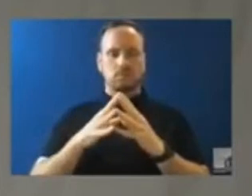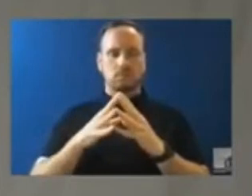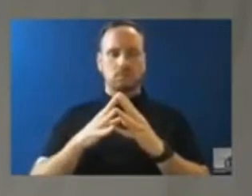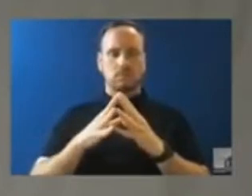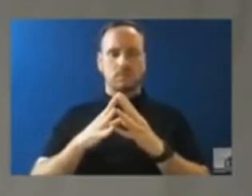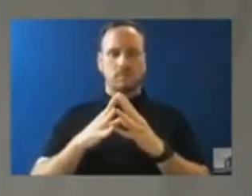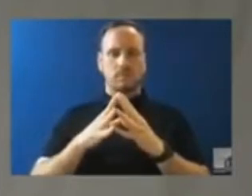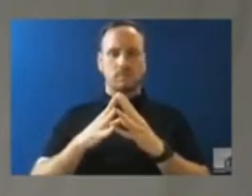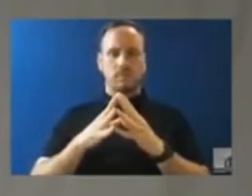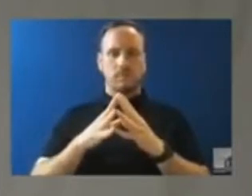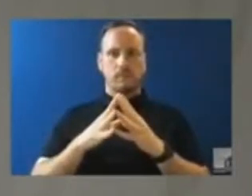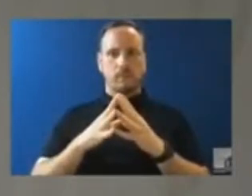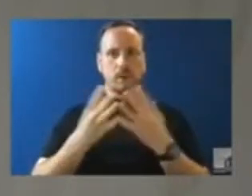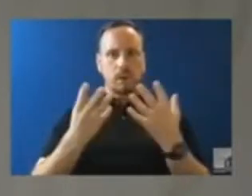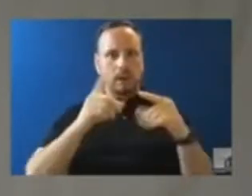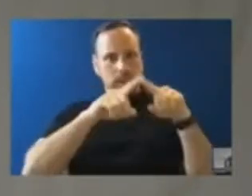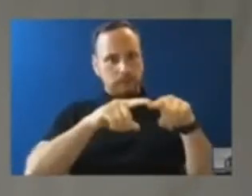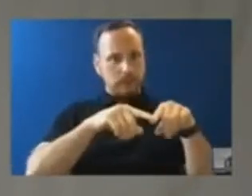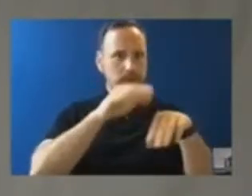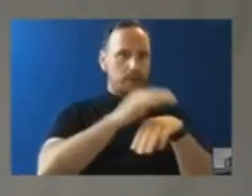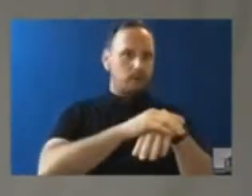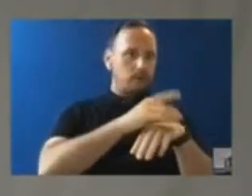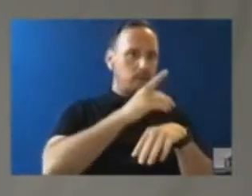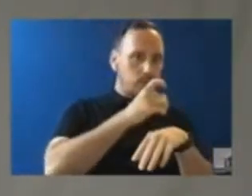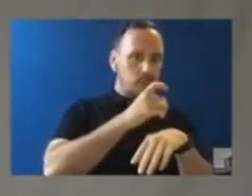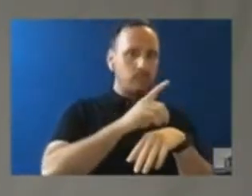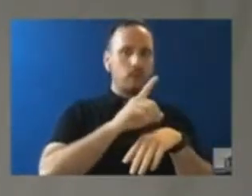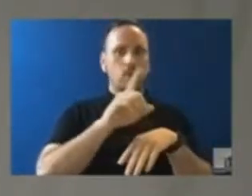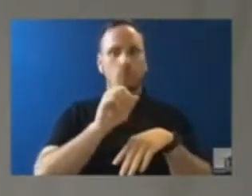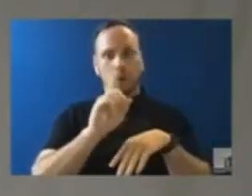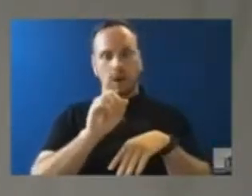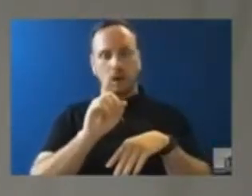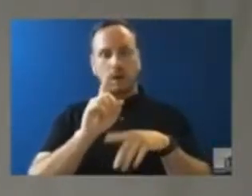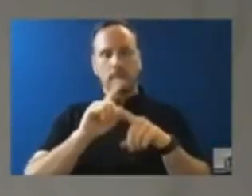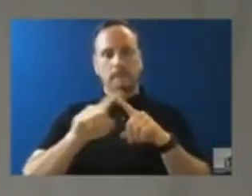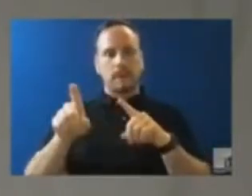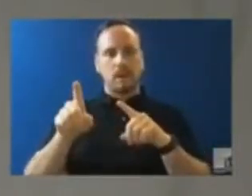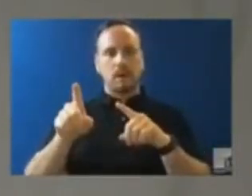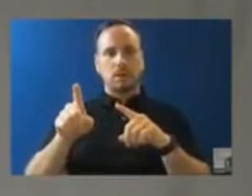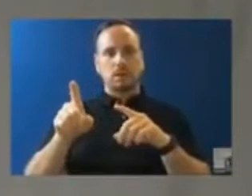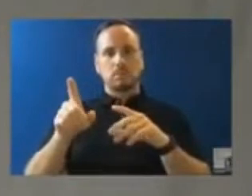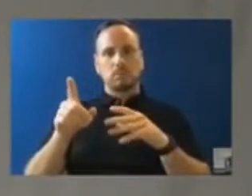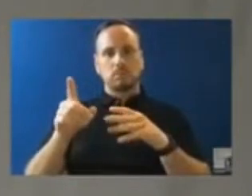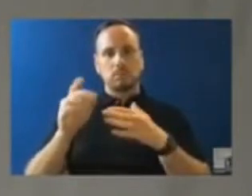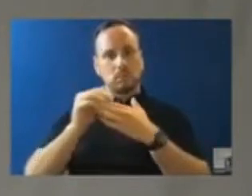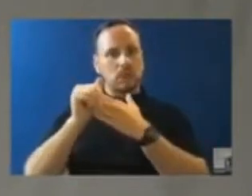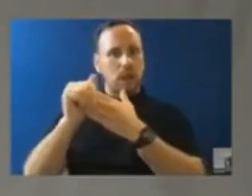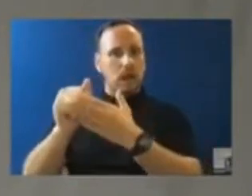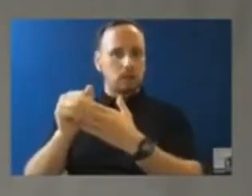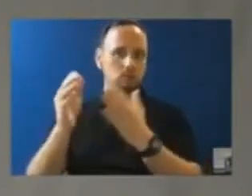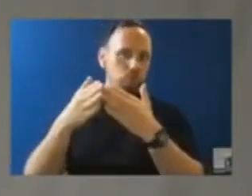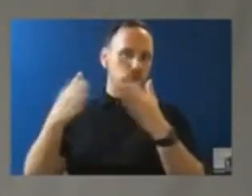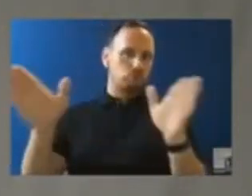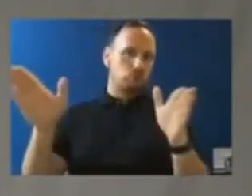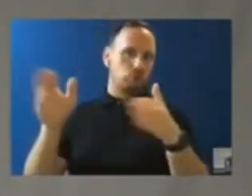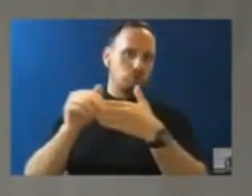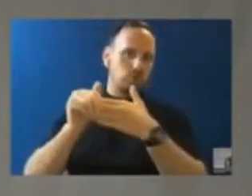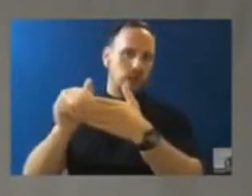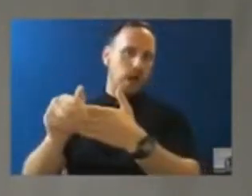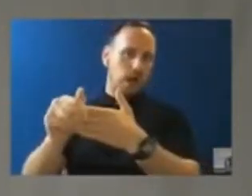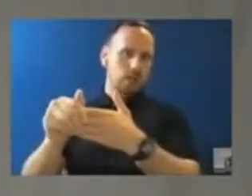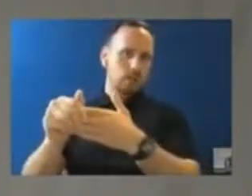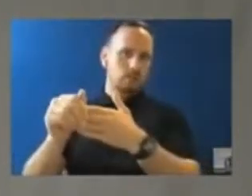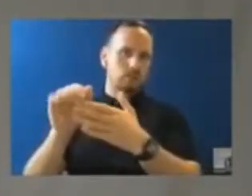who, where. So, but the guidance was a general guidance here that we